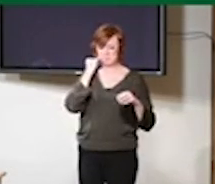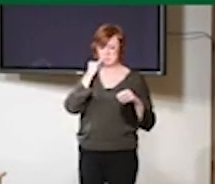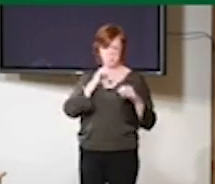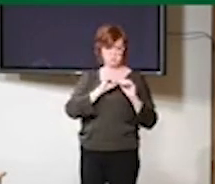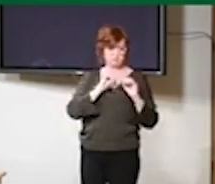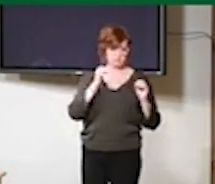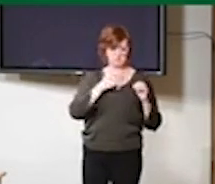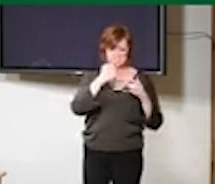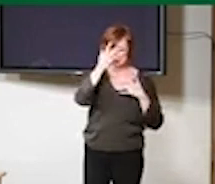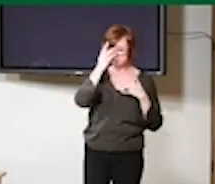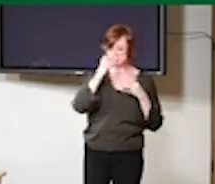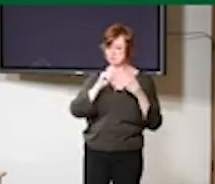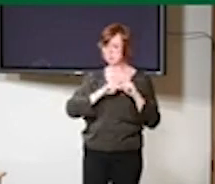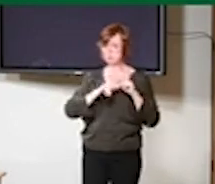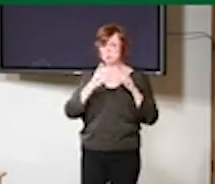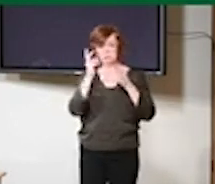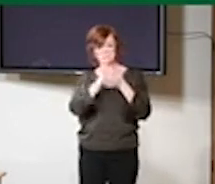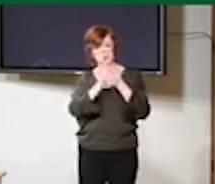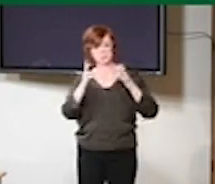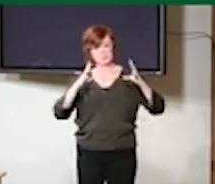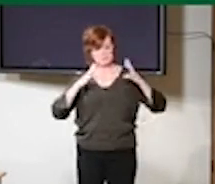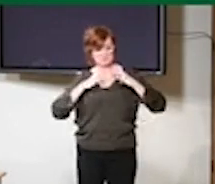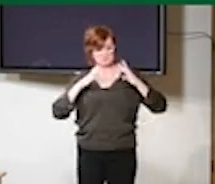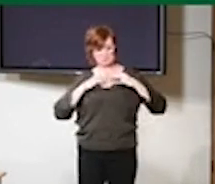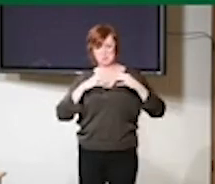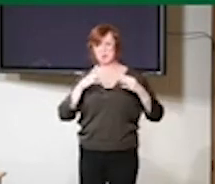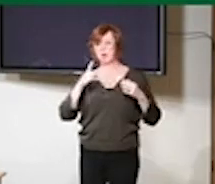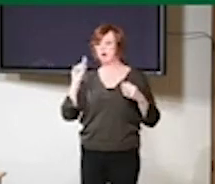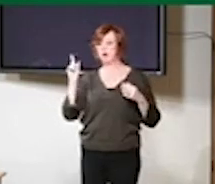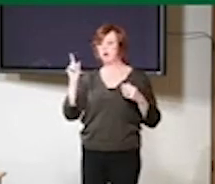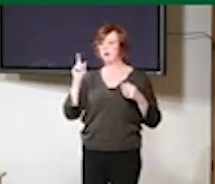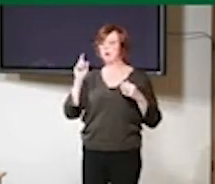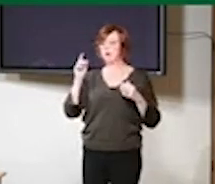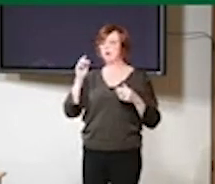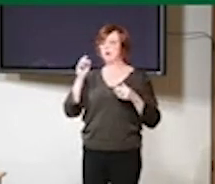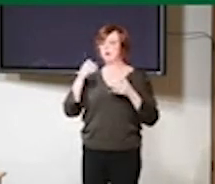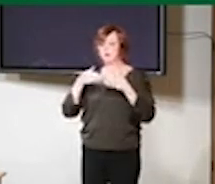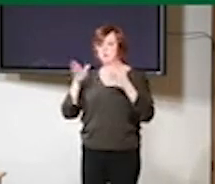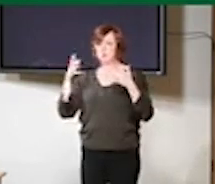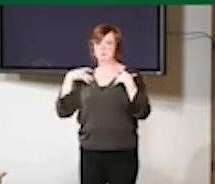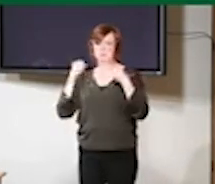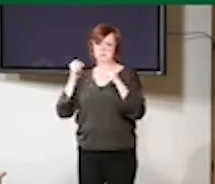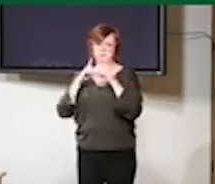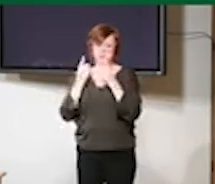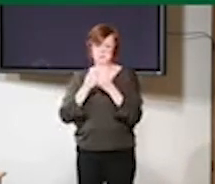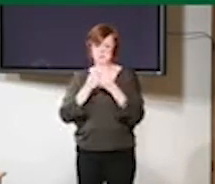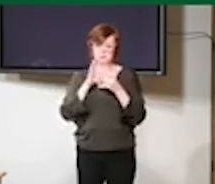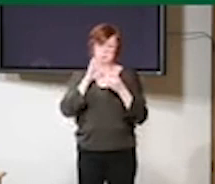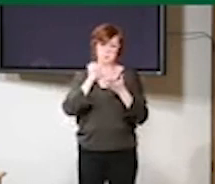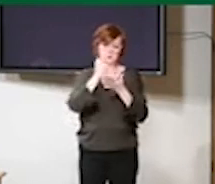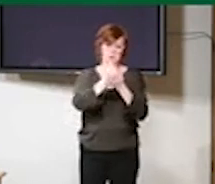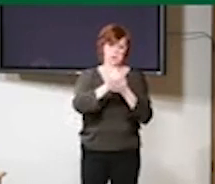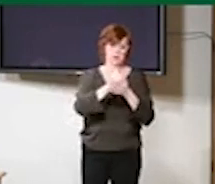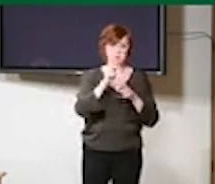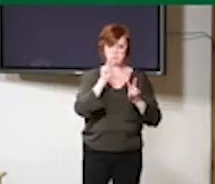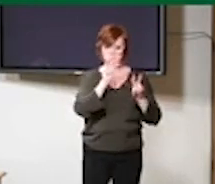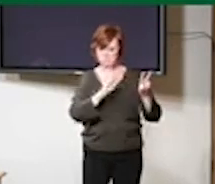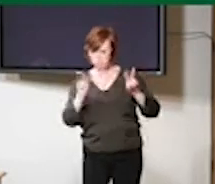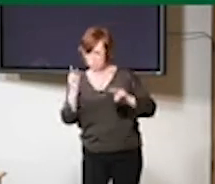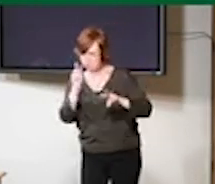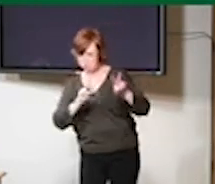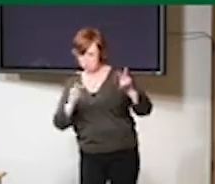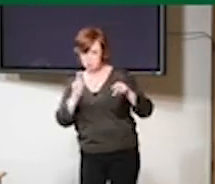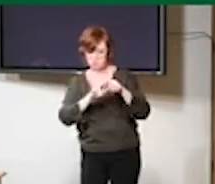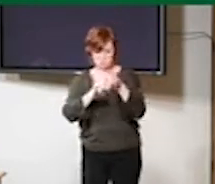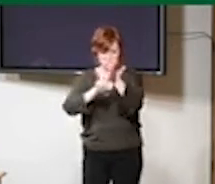they're symptomatic, it is always done under the supervision of public health in a way that there should be no risk to anyone else, whether it's a